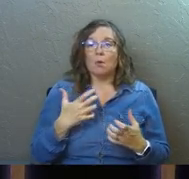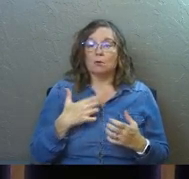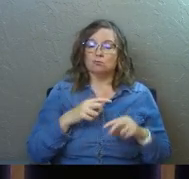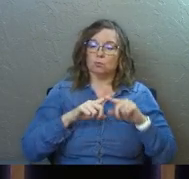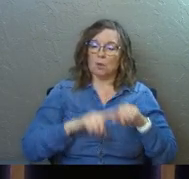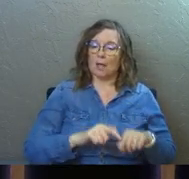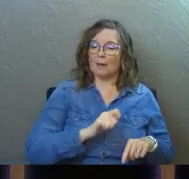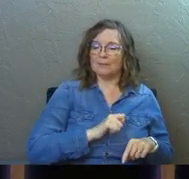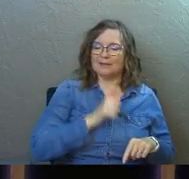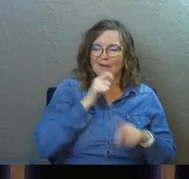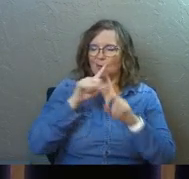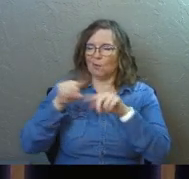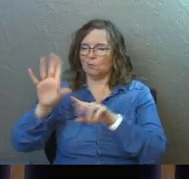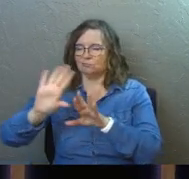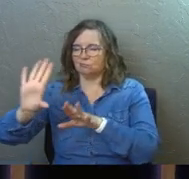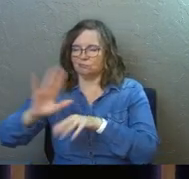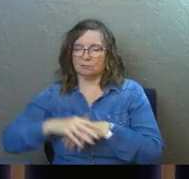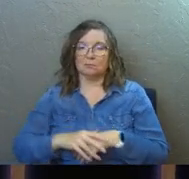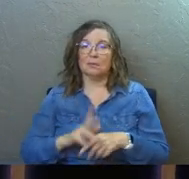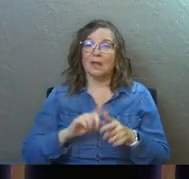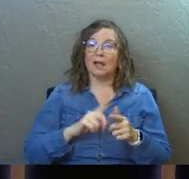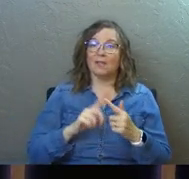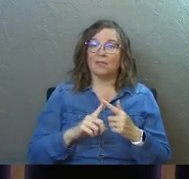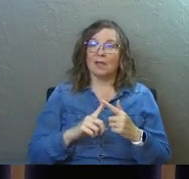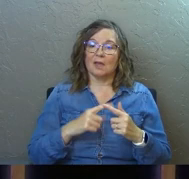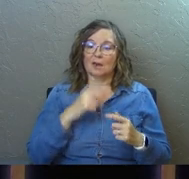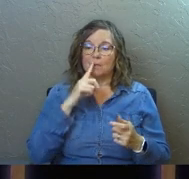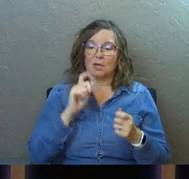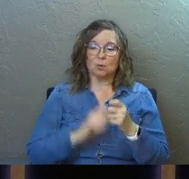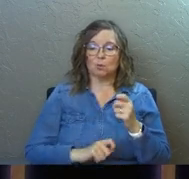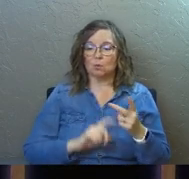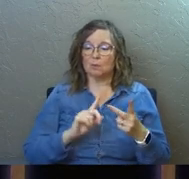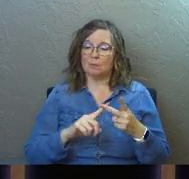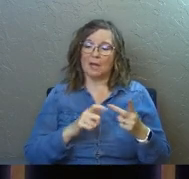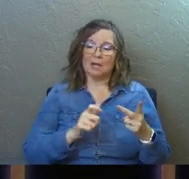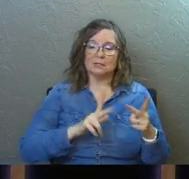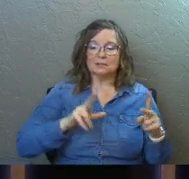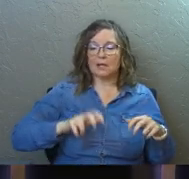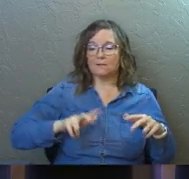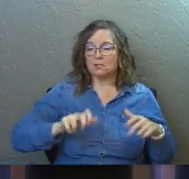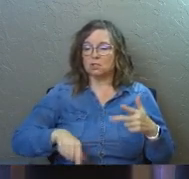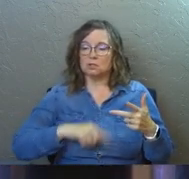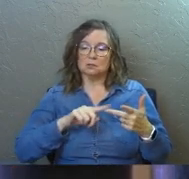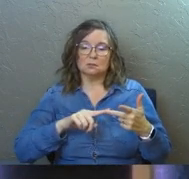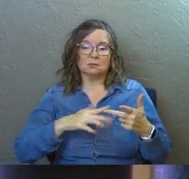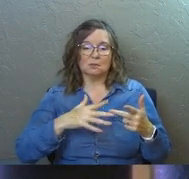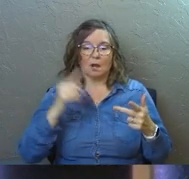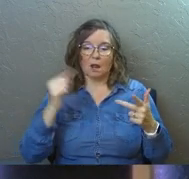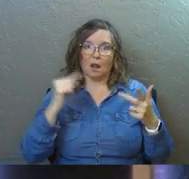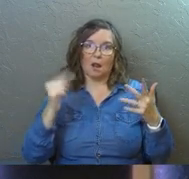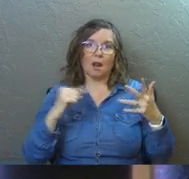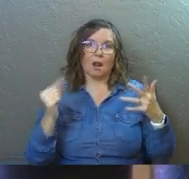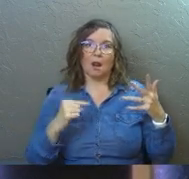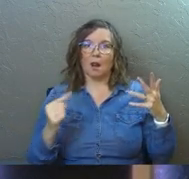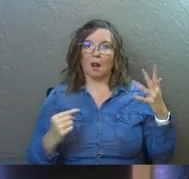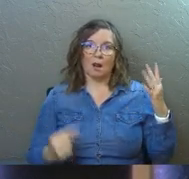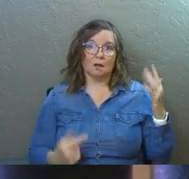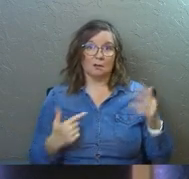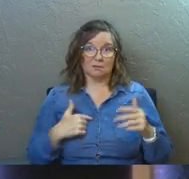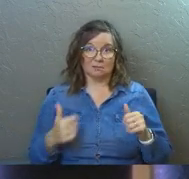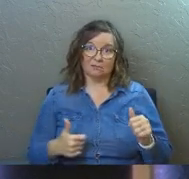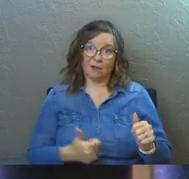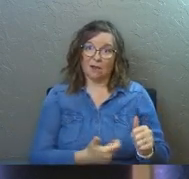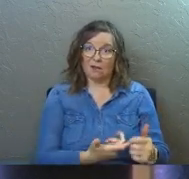I'd like to rely on me, not rely on you. And then here comes my cruelty, and here comes my selfishness, and here comes everything in its